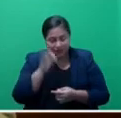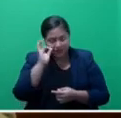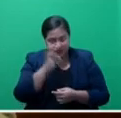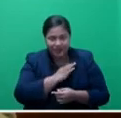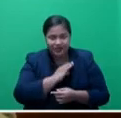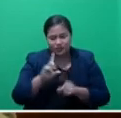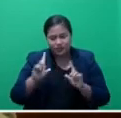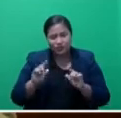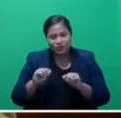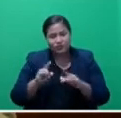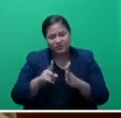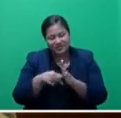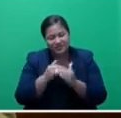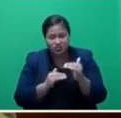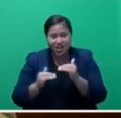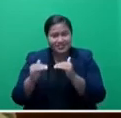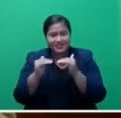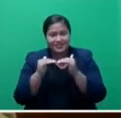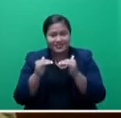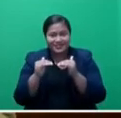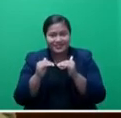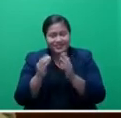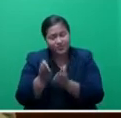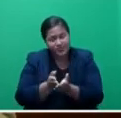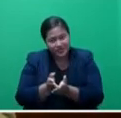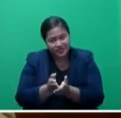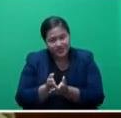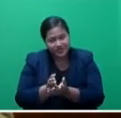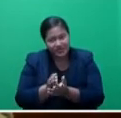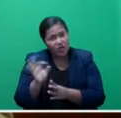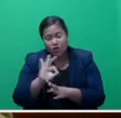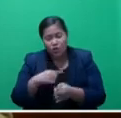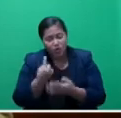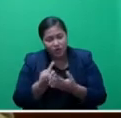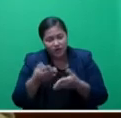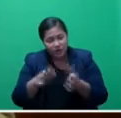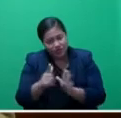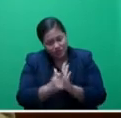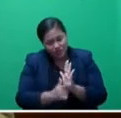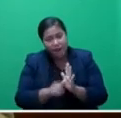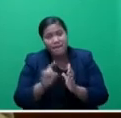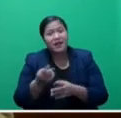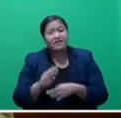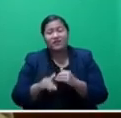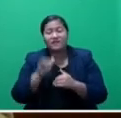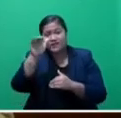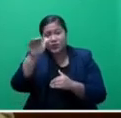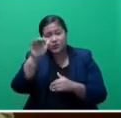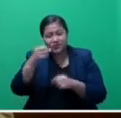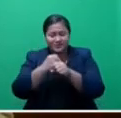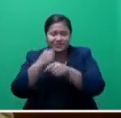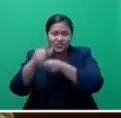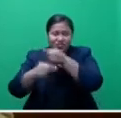and injustice, not only to the mandate we have, but also to the future generations whose future we are seen